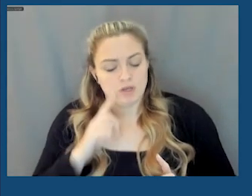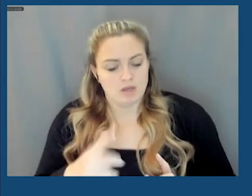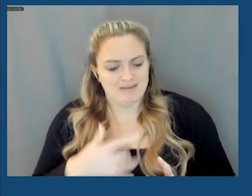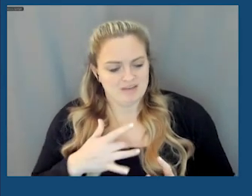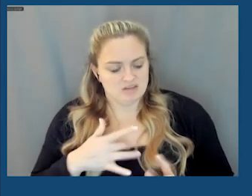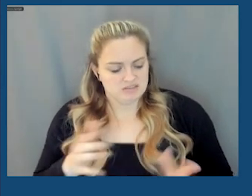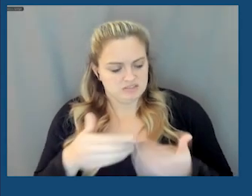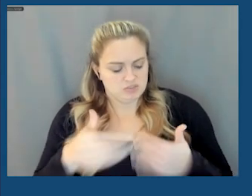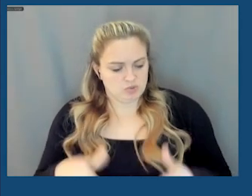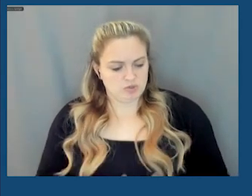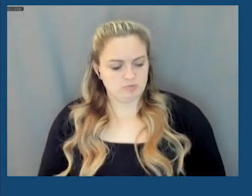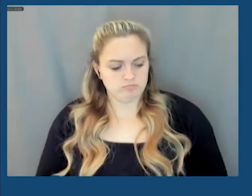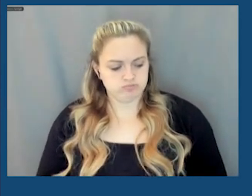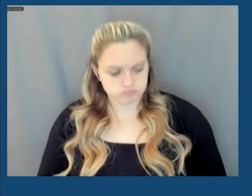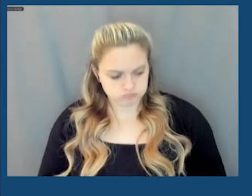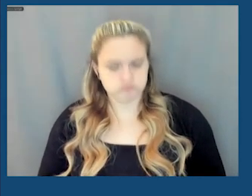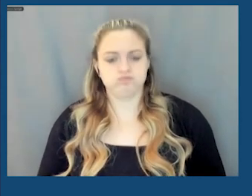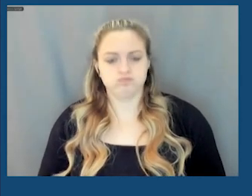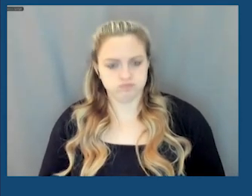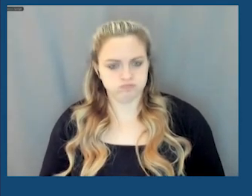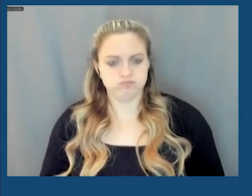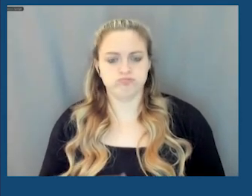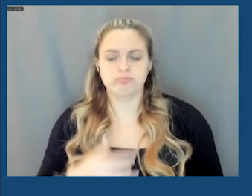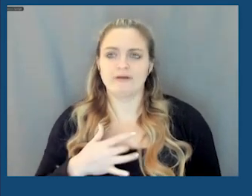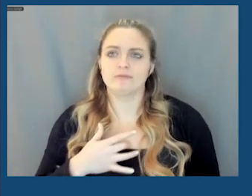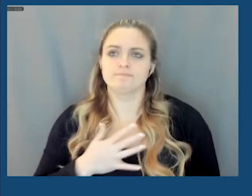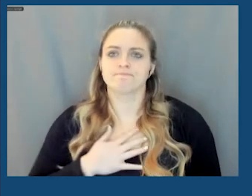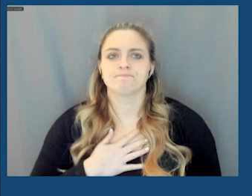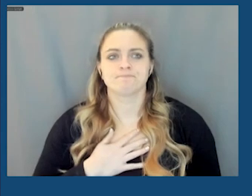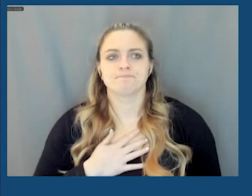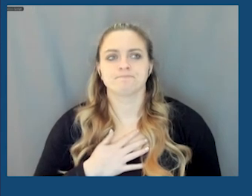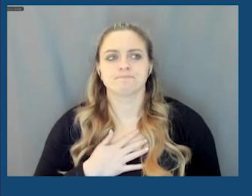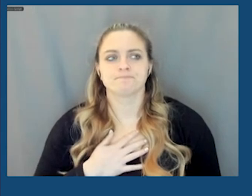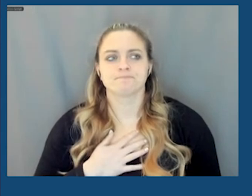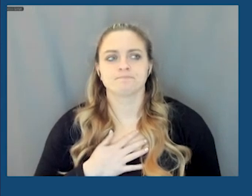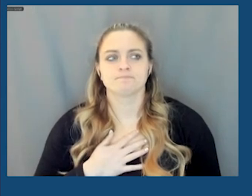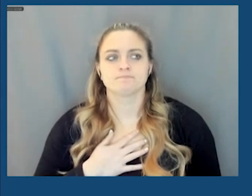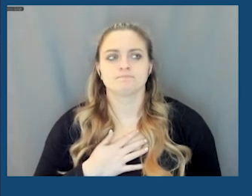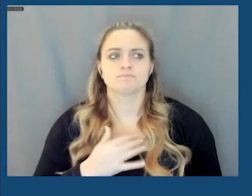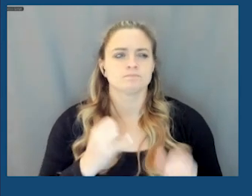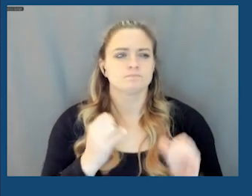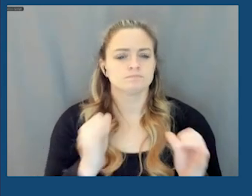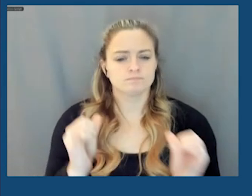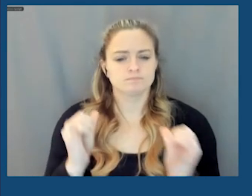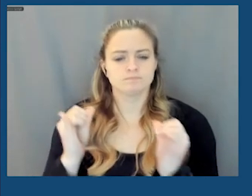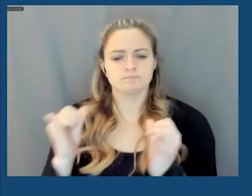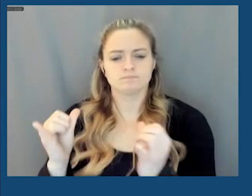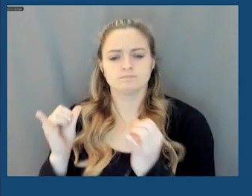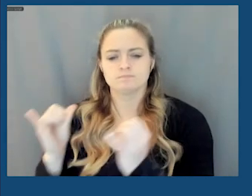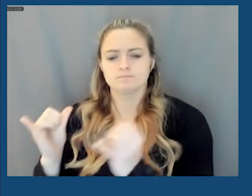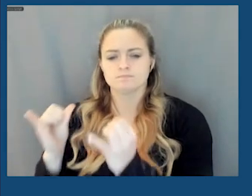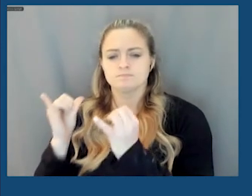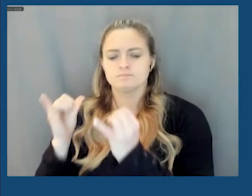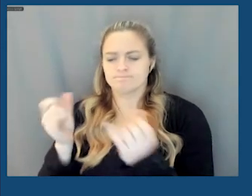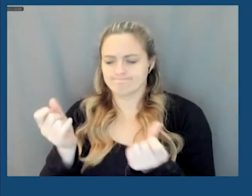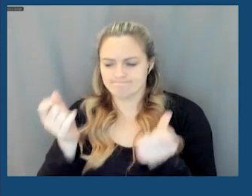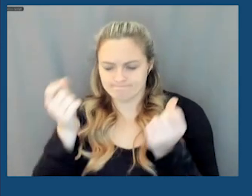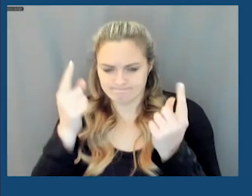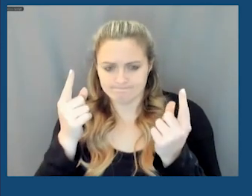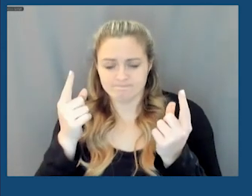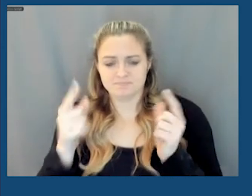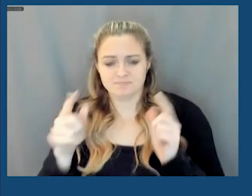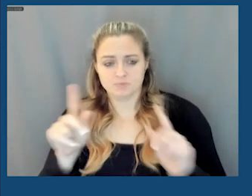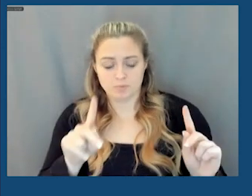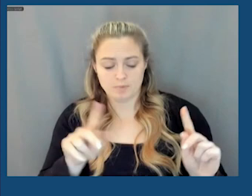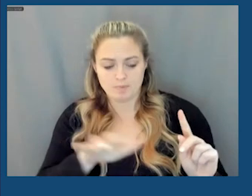this gathering, was this sense of commonality, that there is a bond that unites those